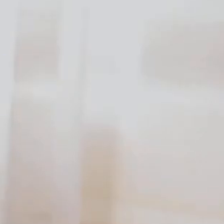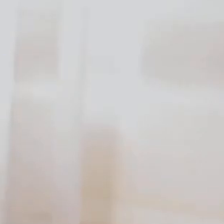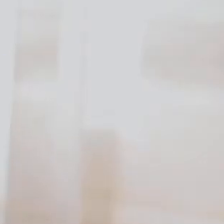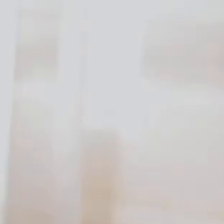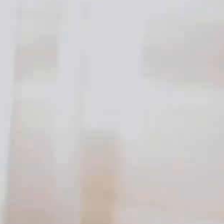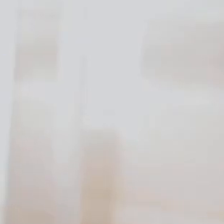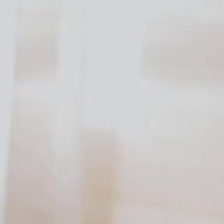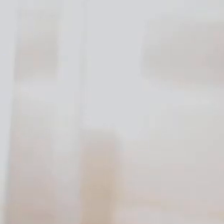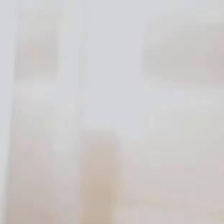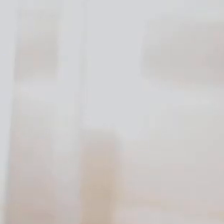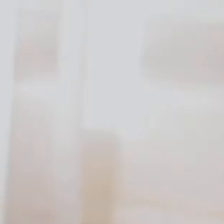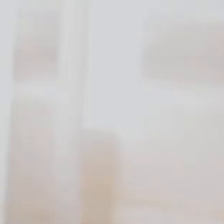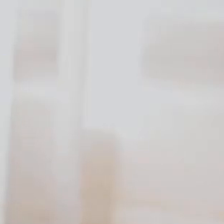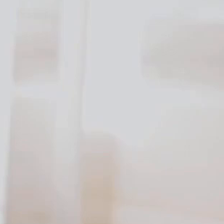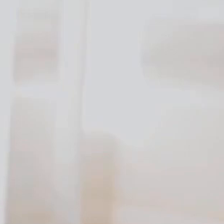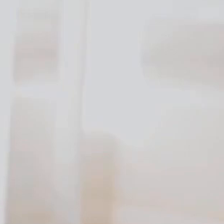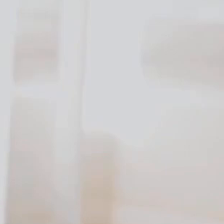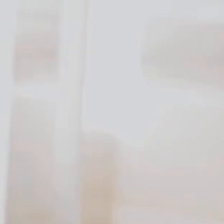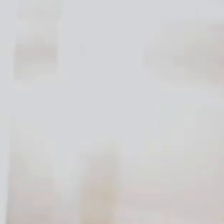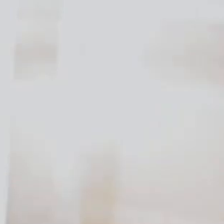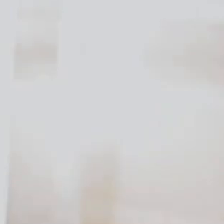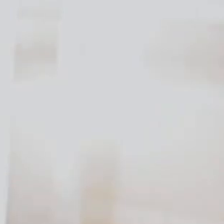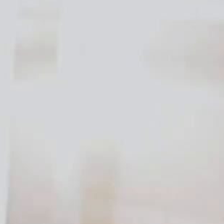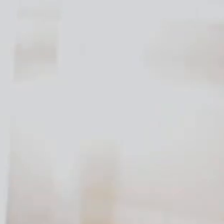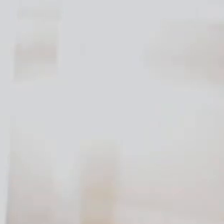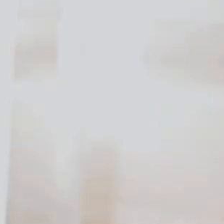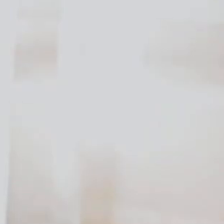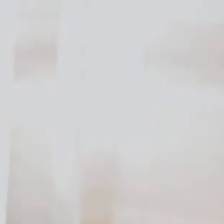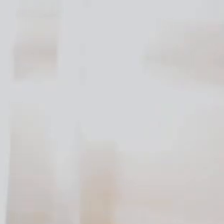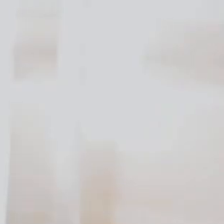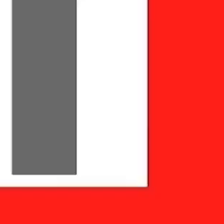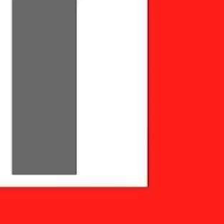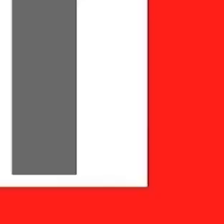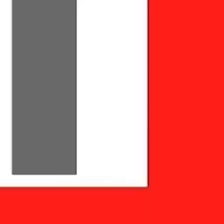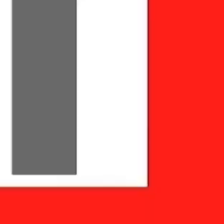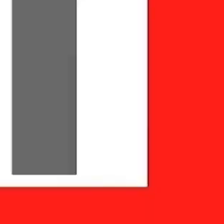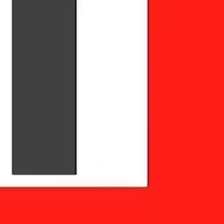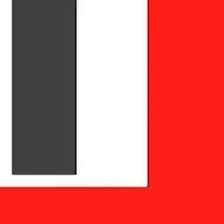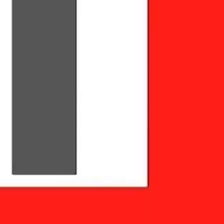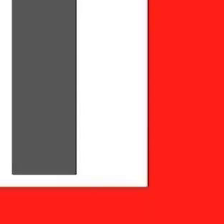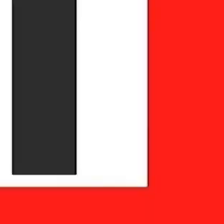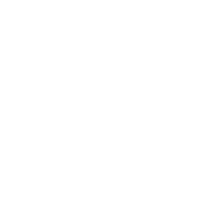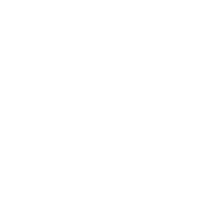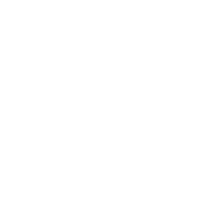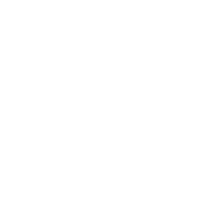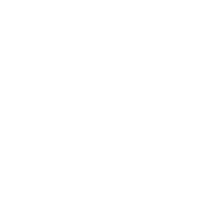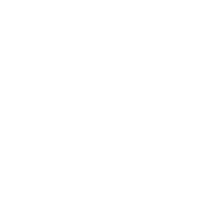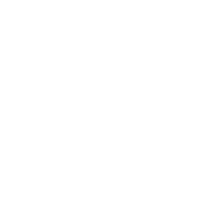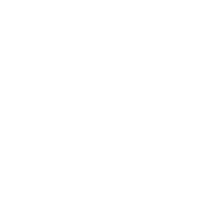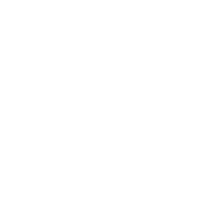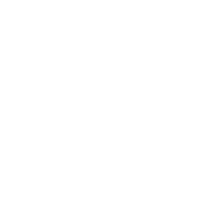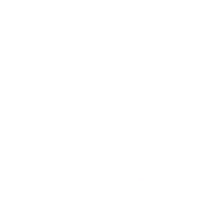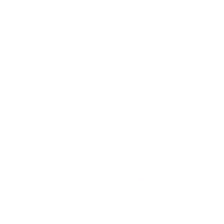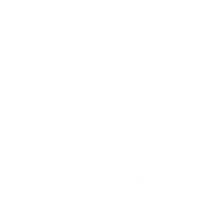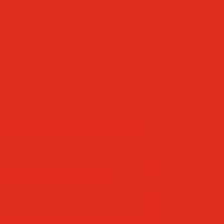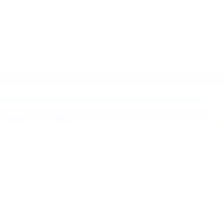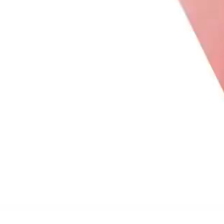tough issues, discuss all the weird moments, and hopefully share a few laughs along the way.